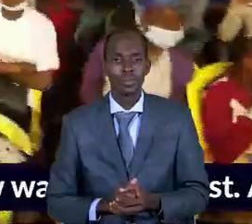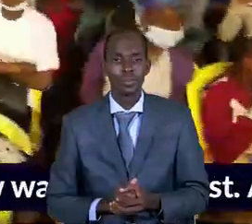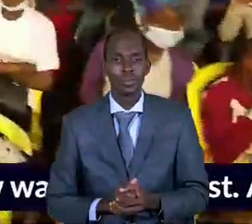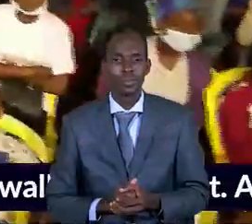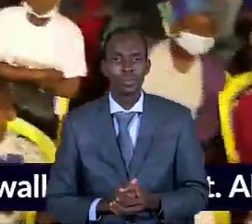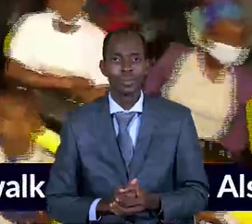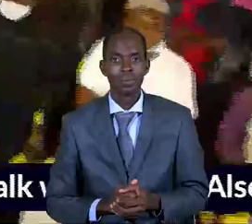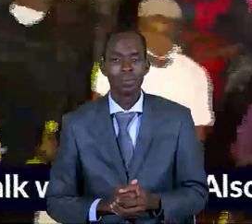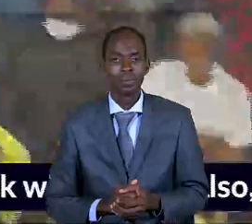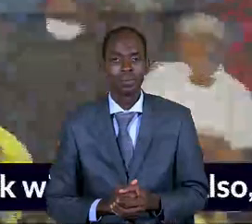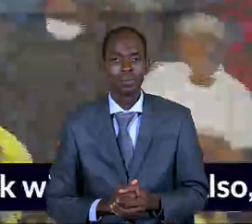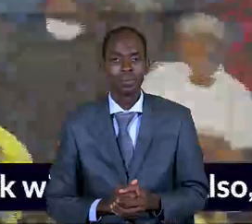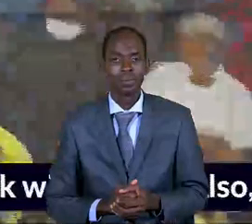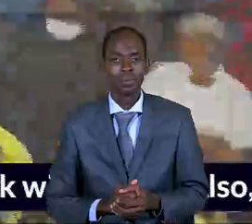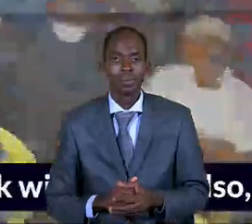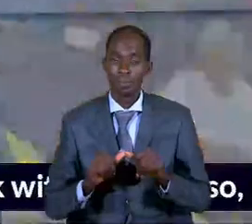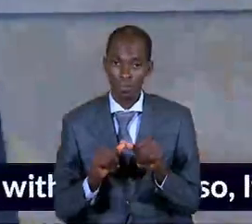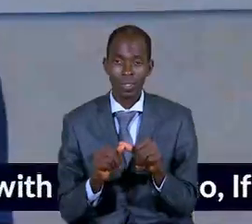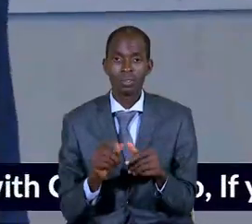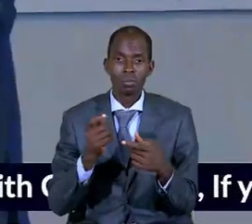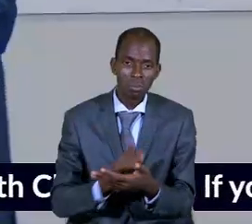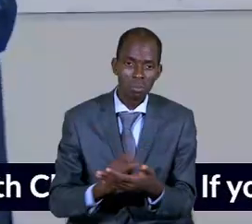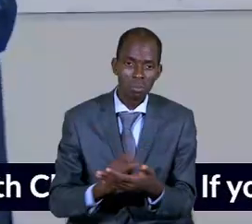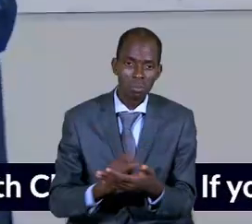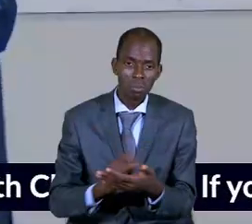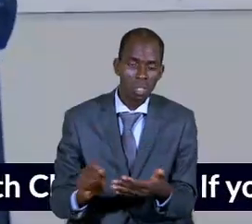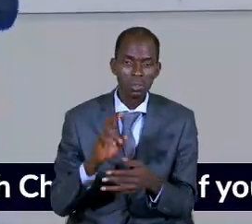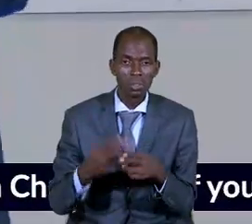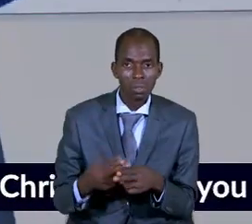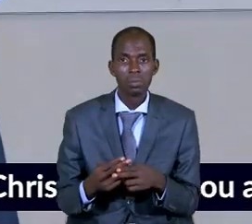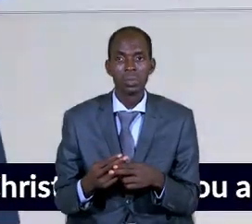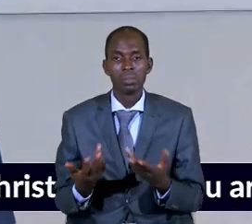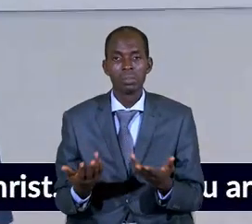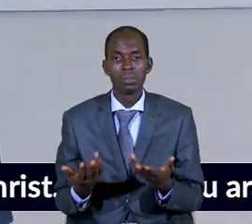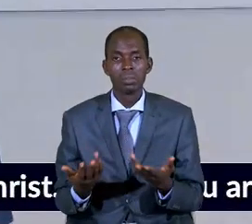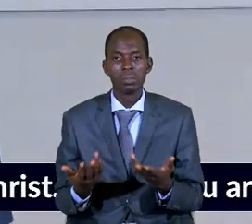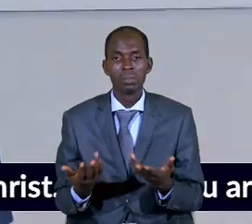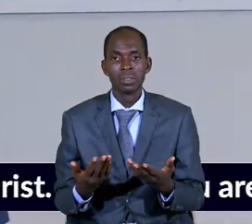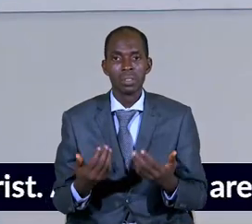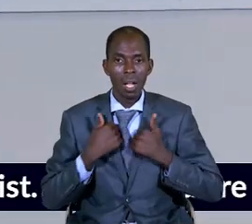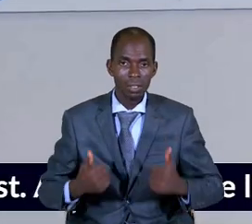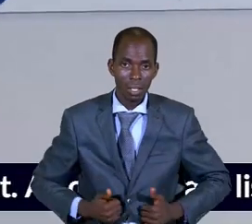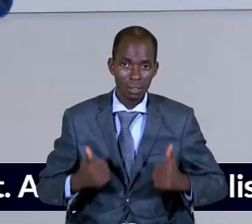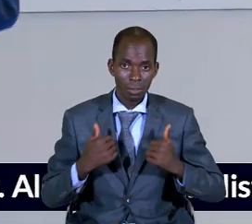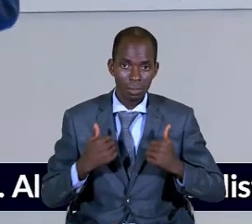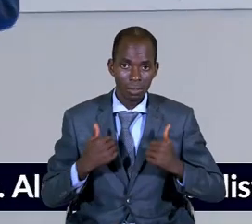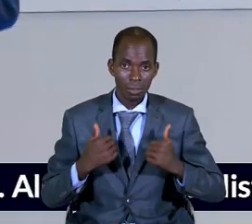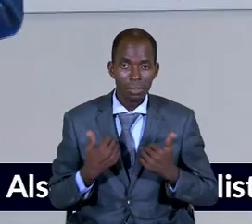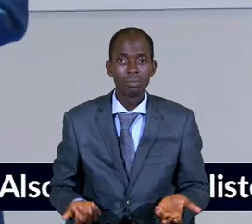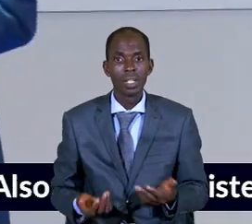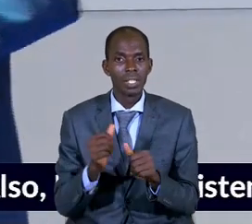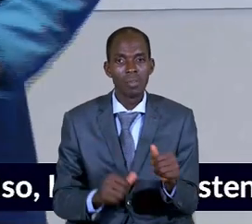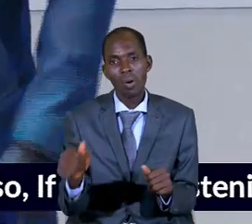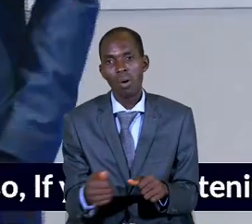Amen. Keep on standing. Members of the choir, rise up on your feet and join them. Join the counselors to reach